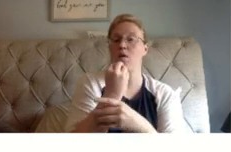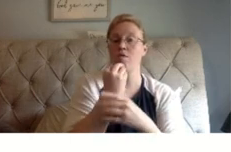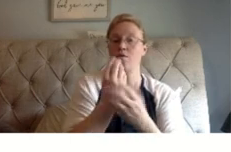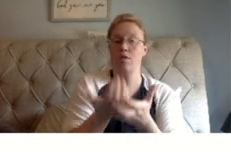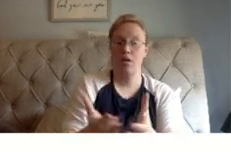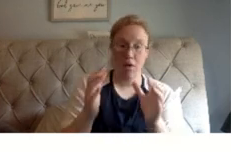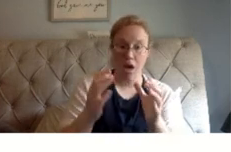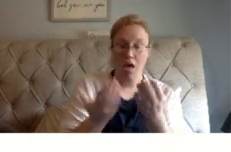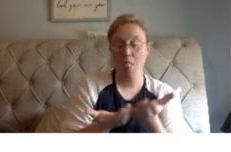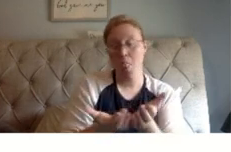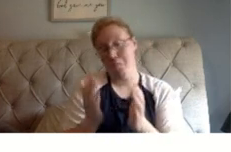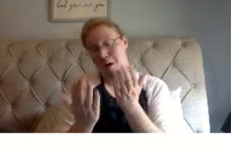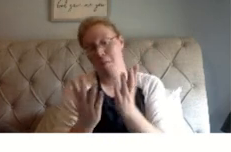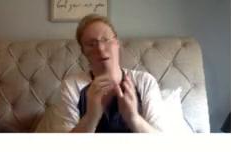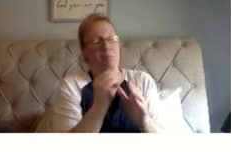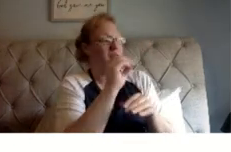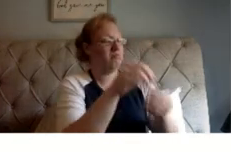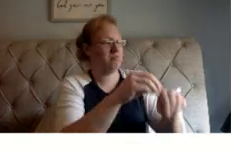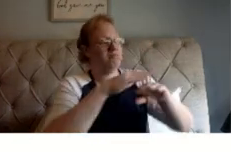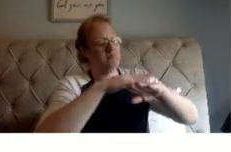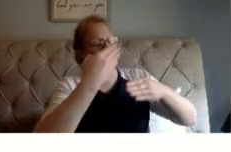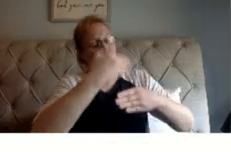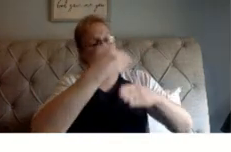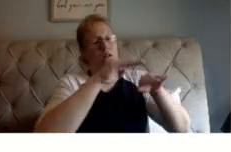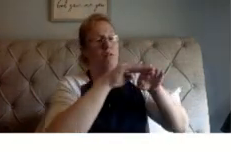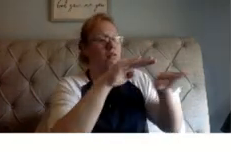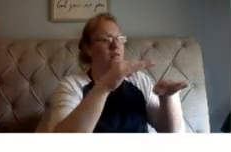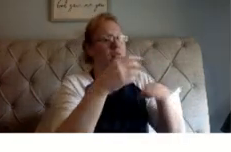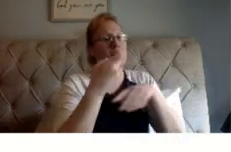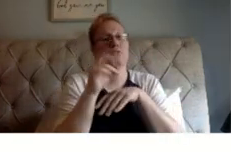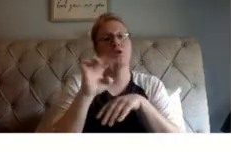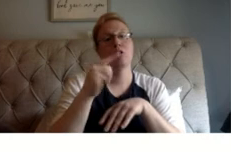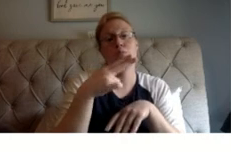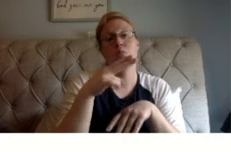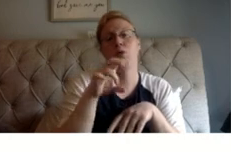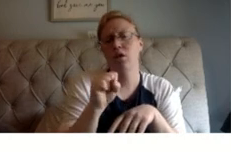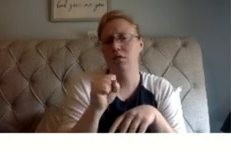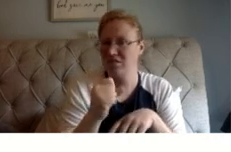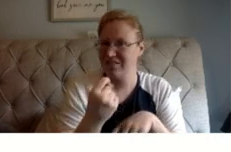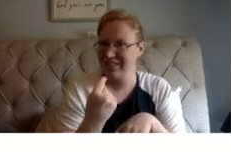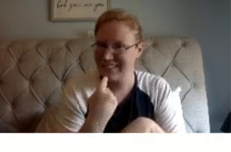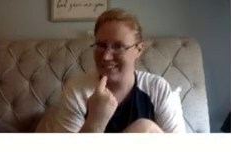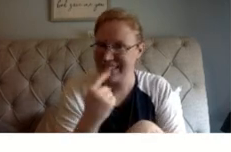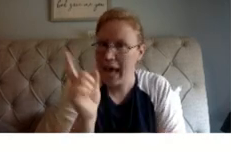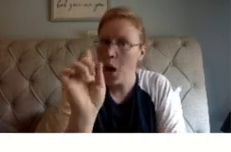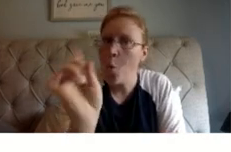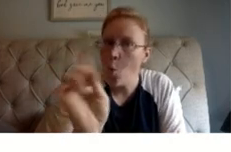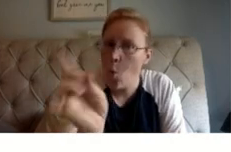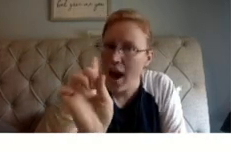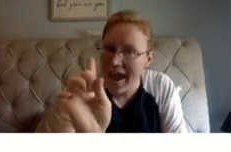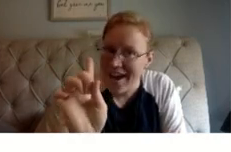in pots. The pots may be on windowsills or porches. Does that tell us where people grow food?